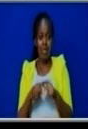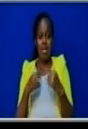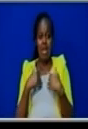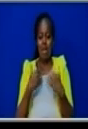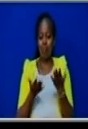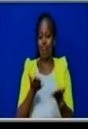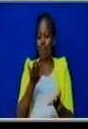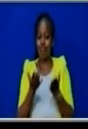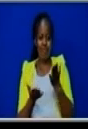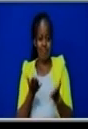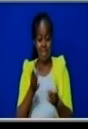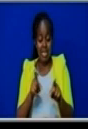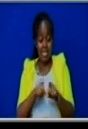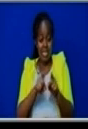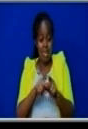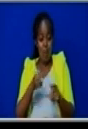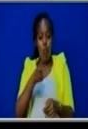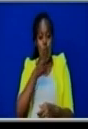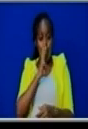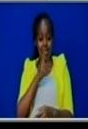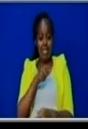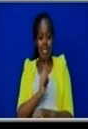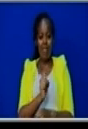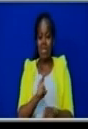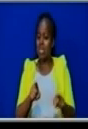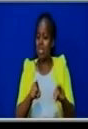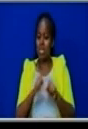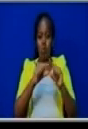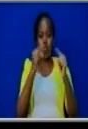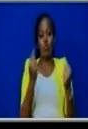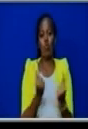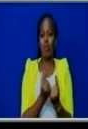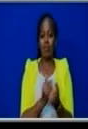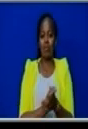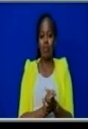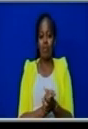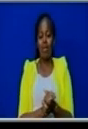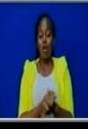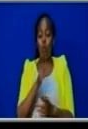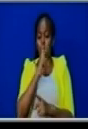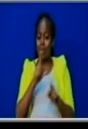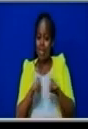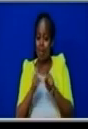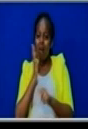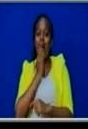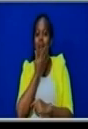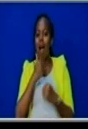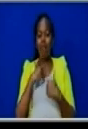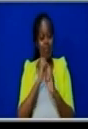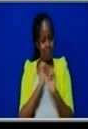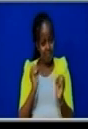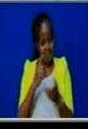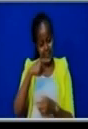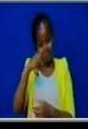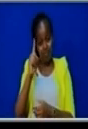And you realize even water itself Yes. go in that category. Oh, water is also colorless. Good. That is true.